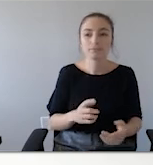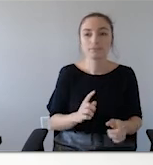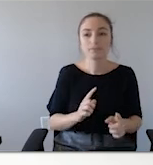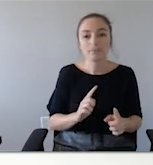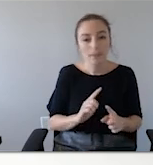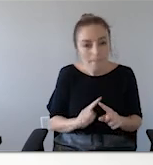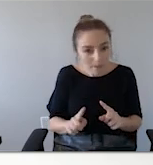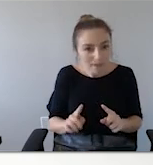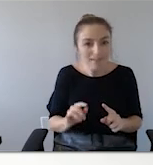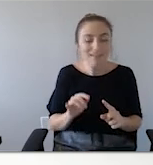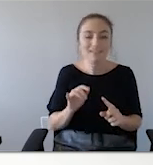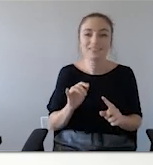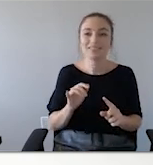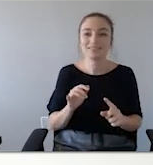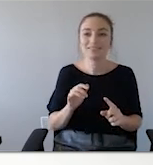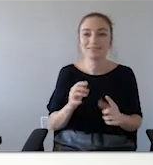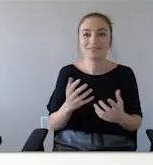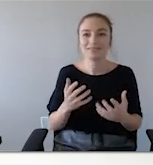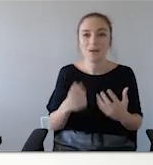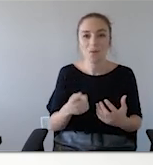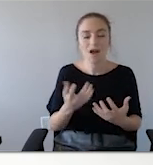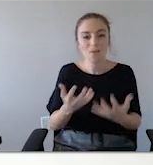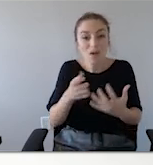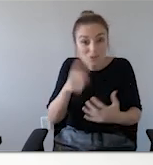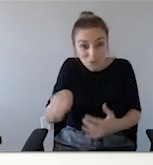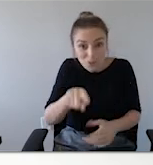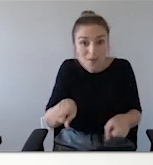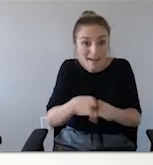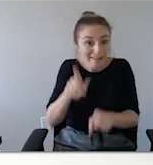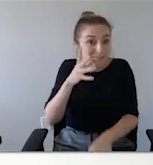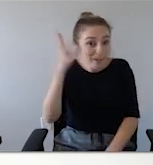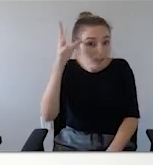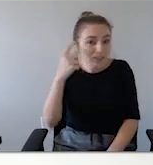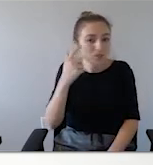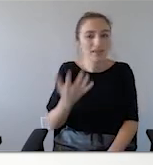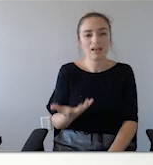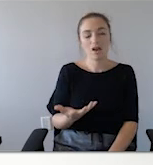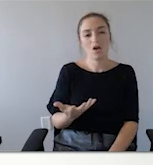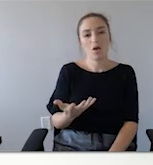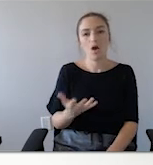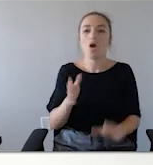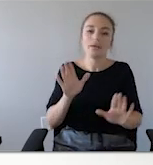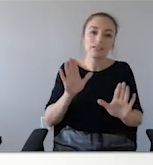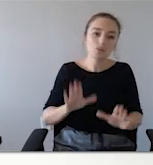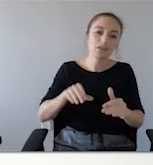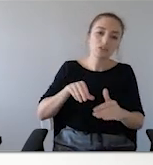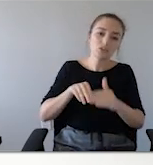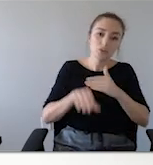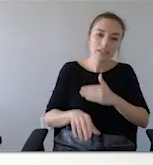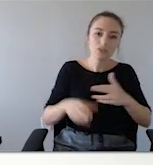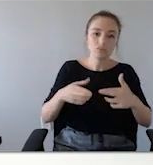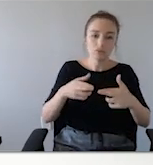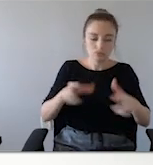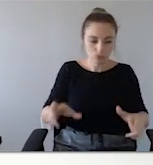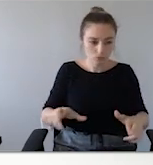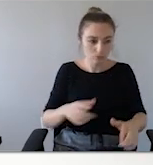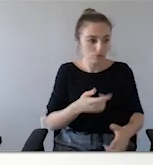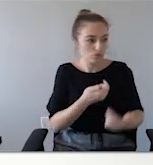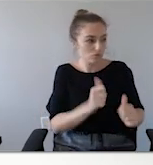you to also think, how great is it to come into a room where all these other people are talking about what you cannot